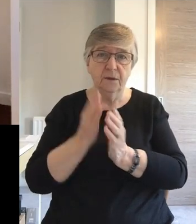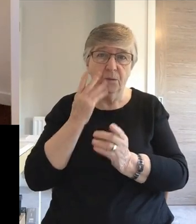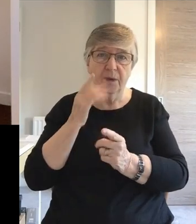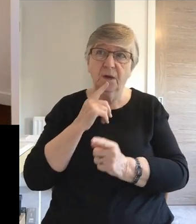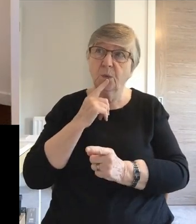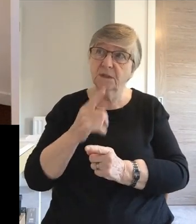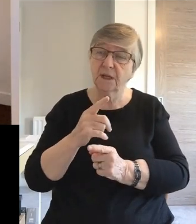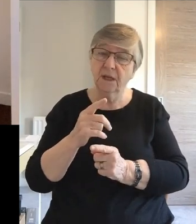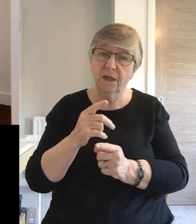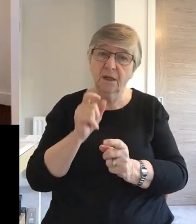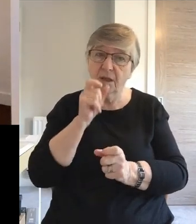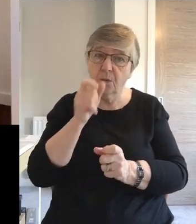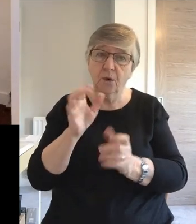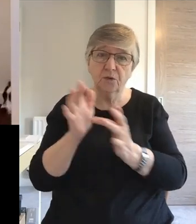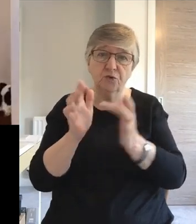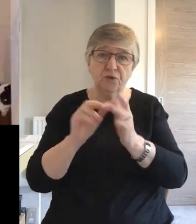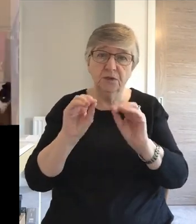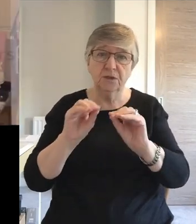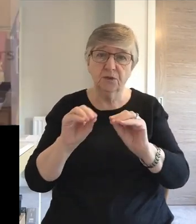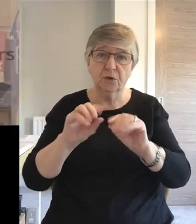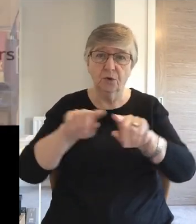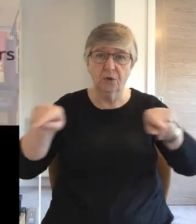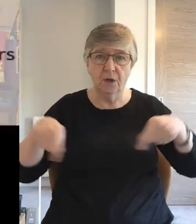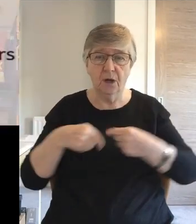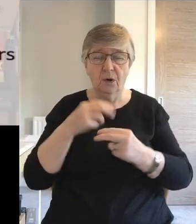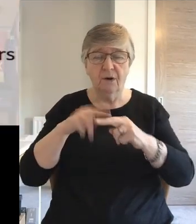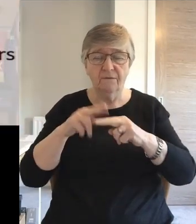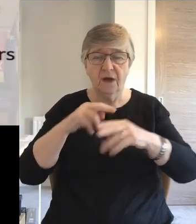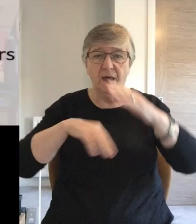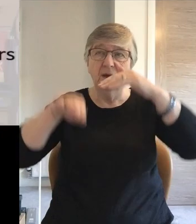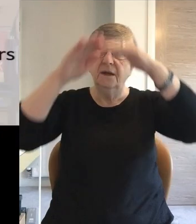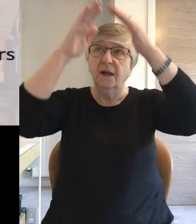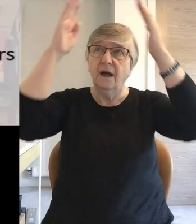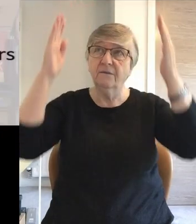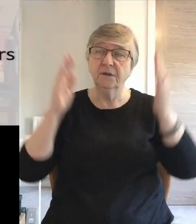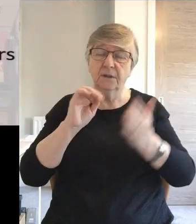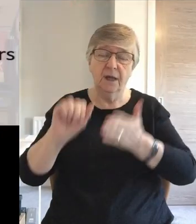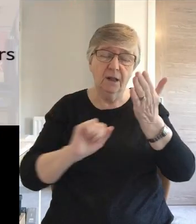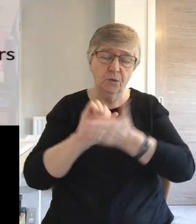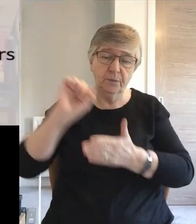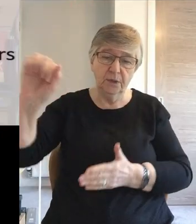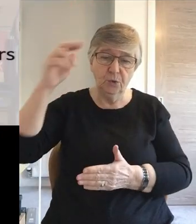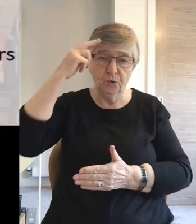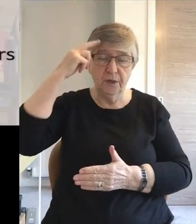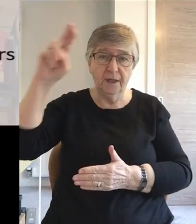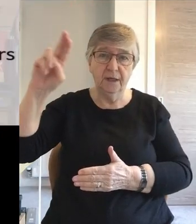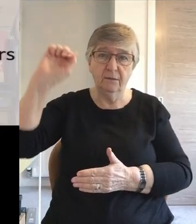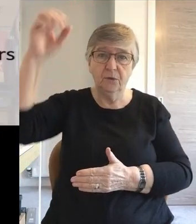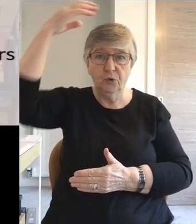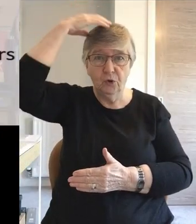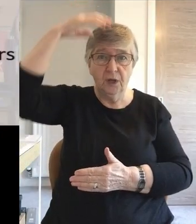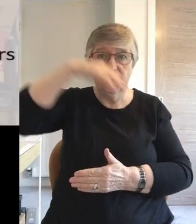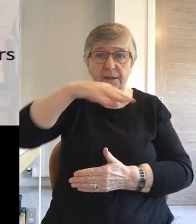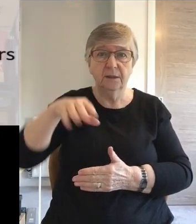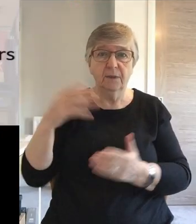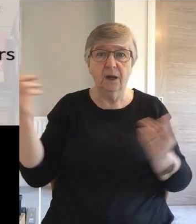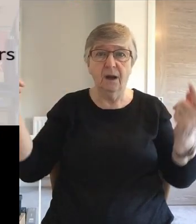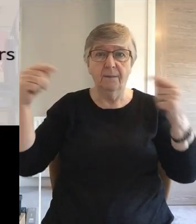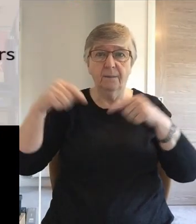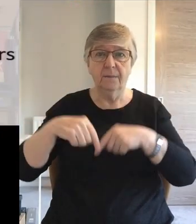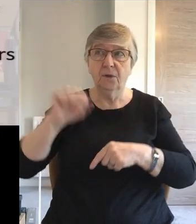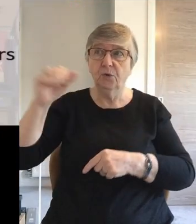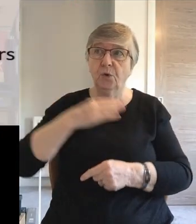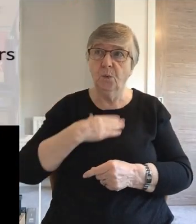as we say the words that Jesus taught us. Our Father in heaven, hallowed be your name. Your kingdom